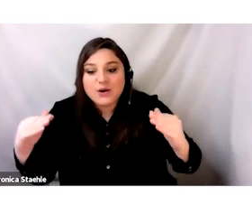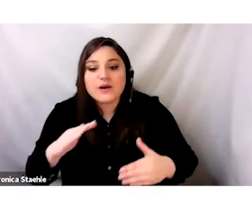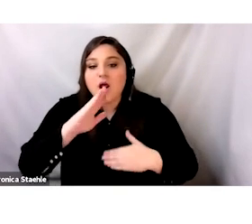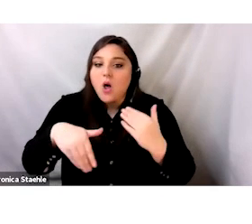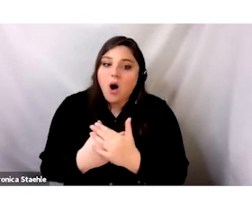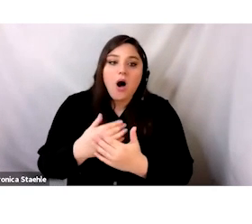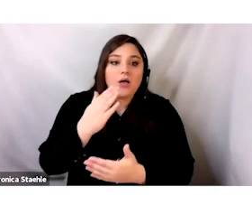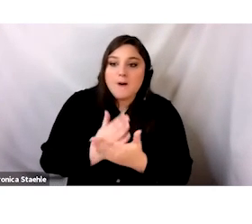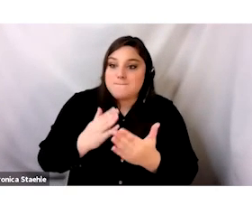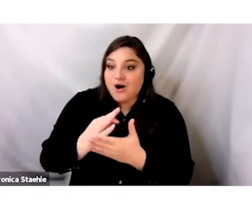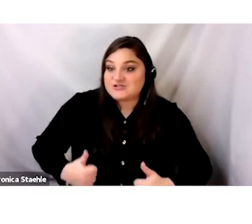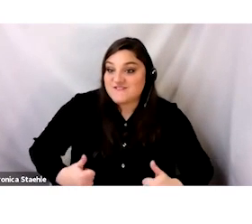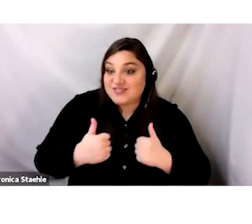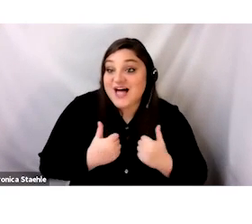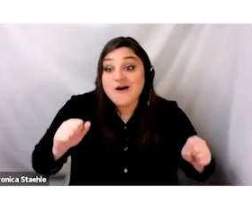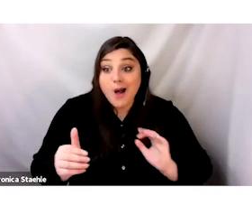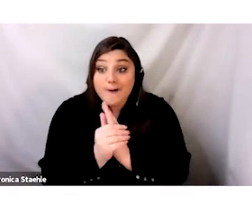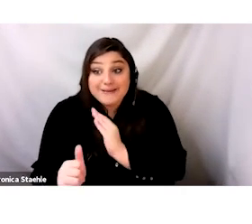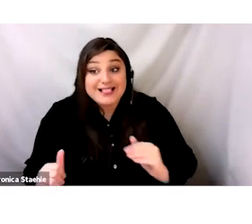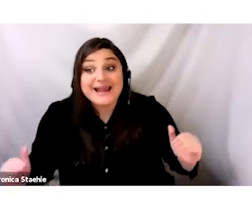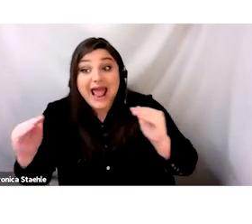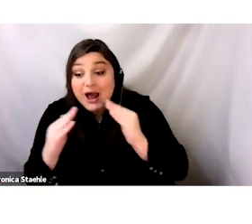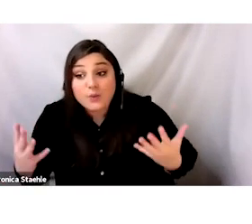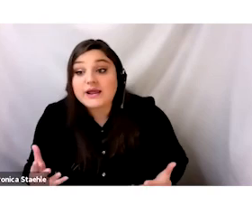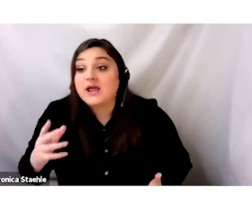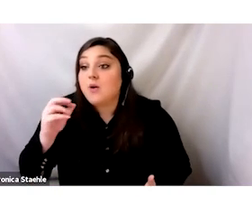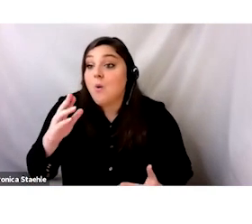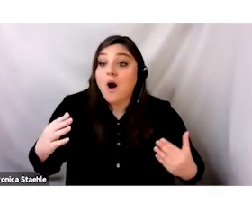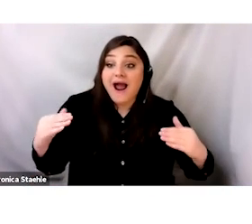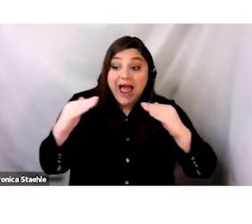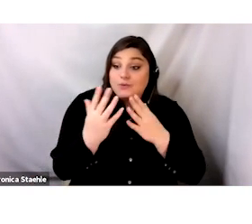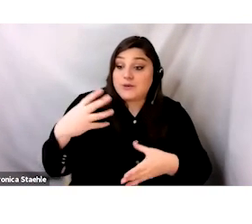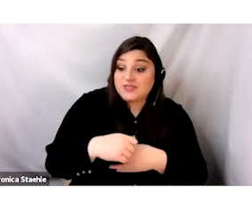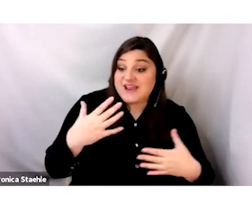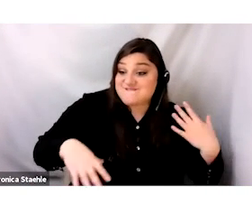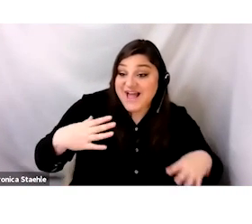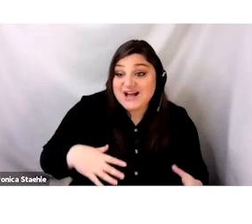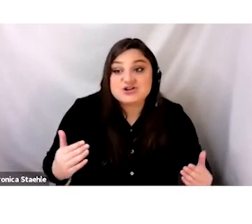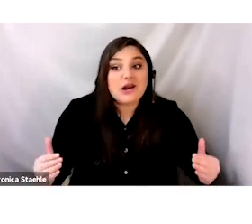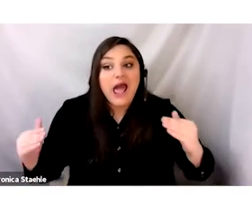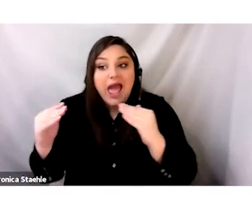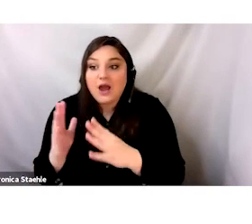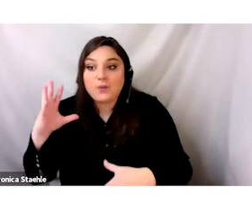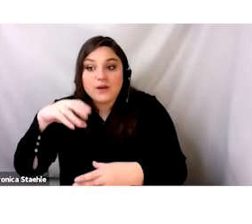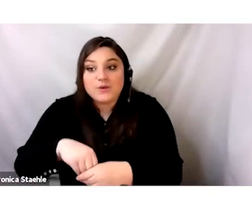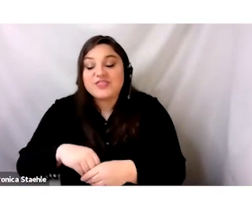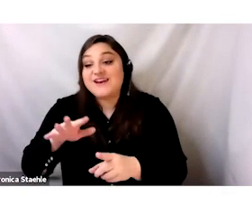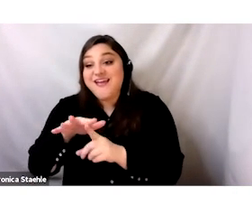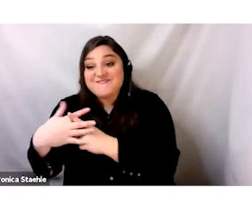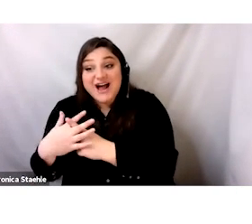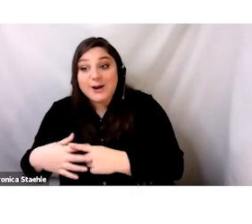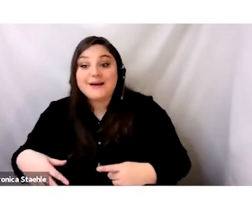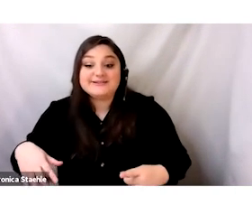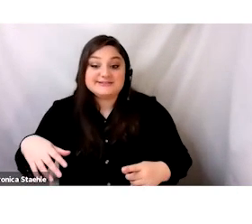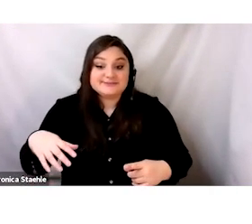equity? It could be ability equity, it could be equity in the fashion space, it could be environmental justice, climate change, everything.